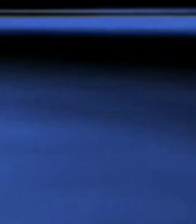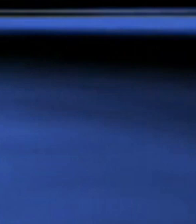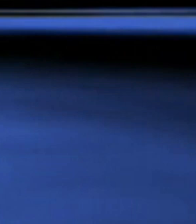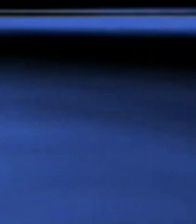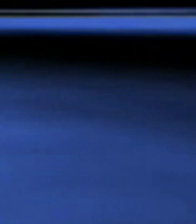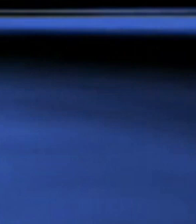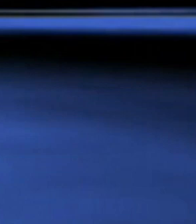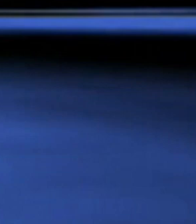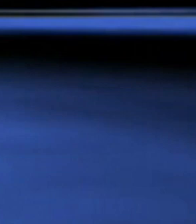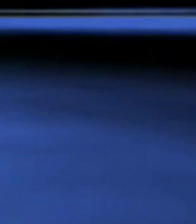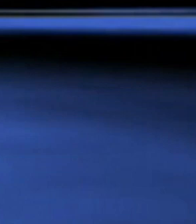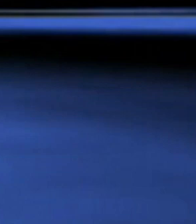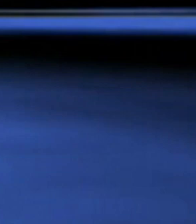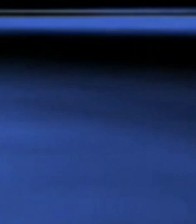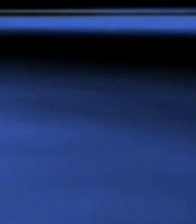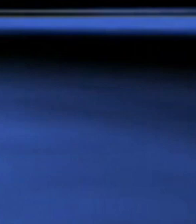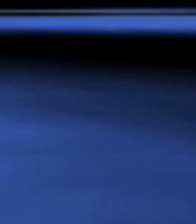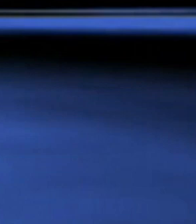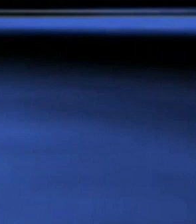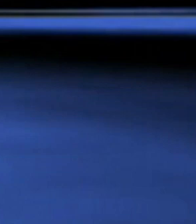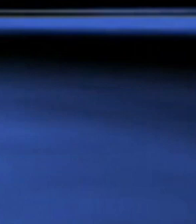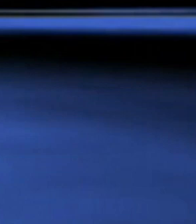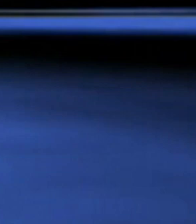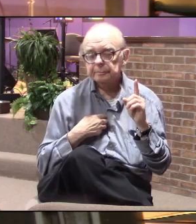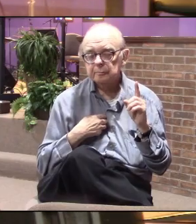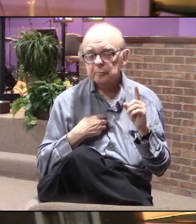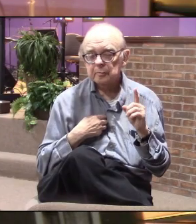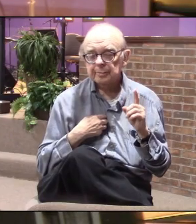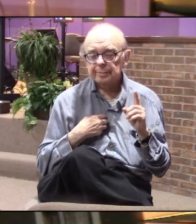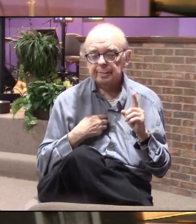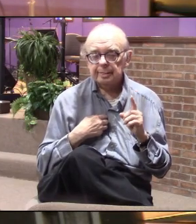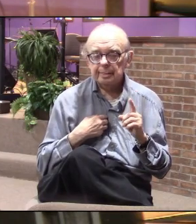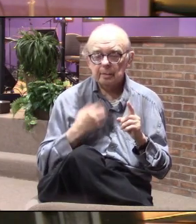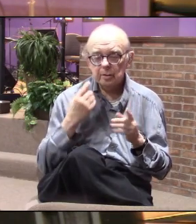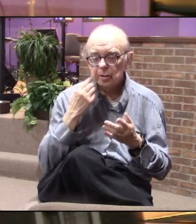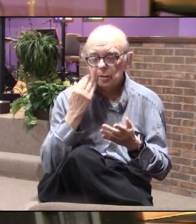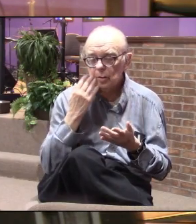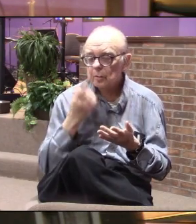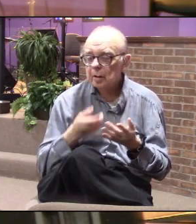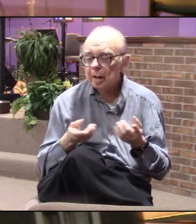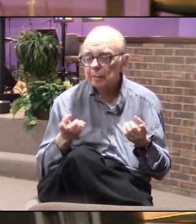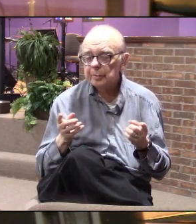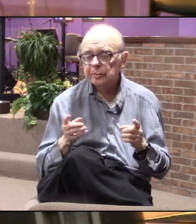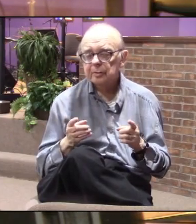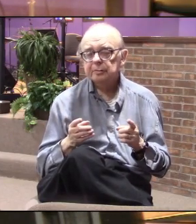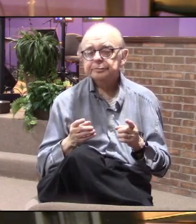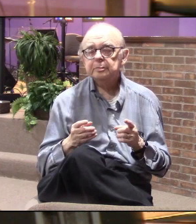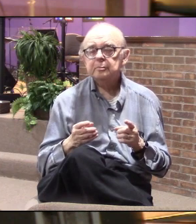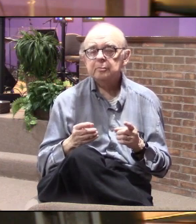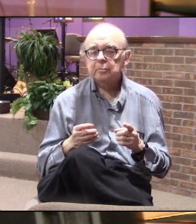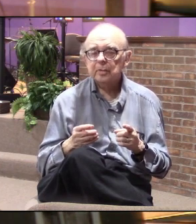And you will honor me. You know what happens?